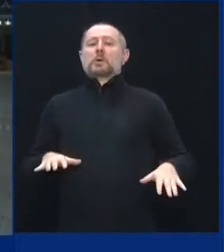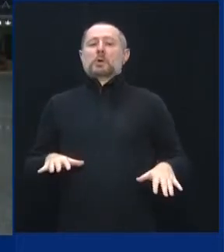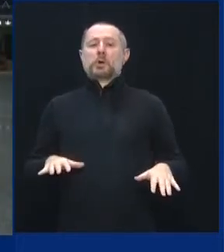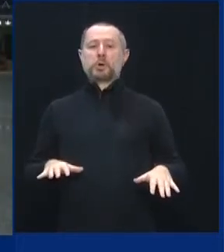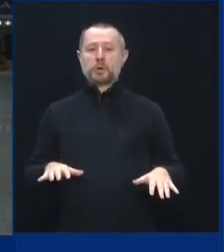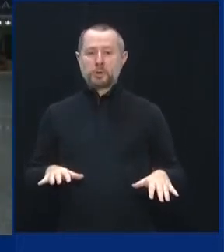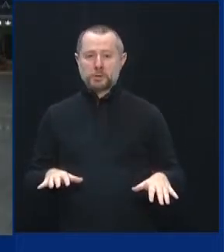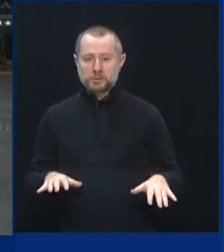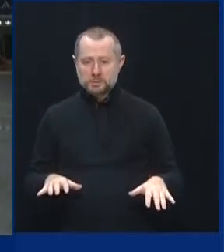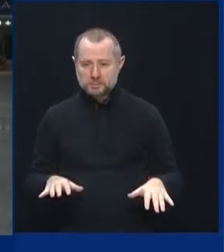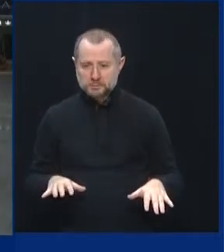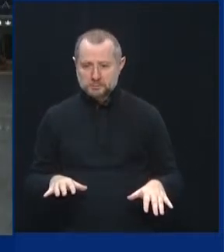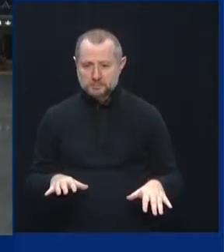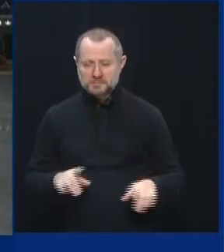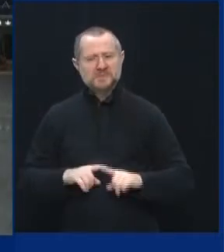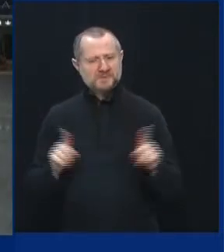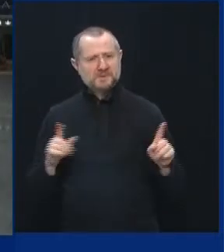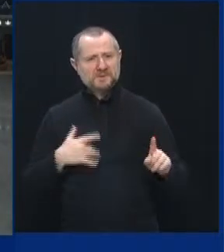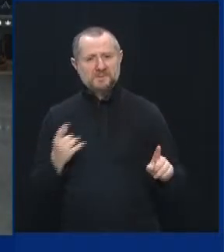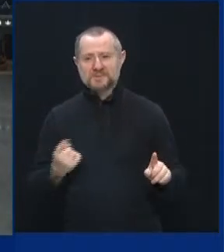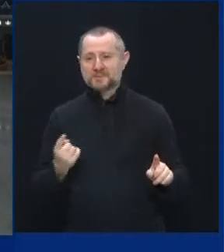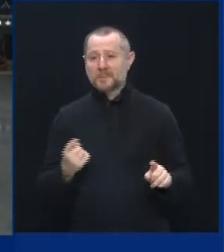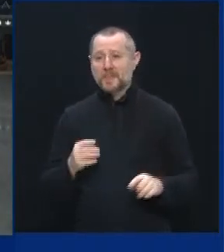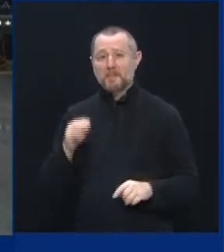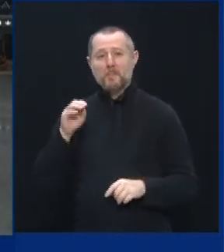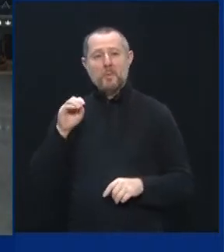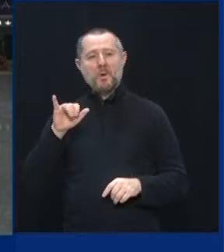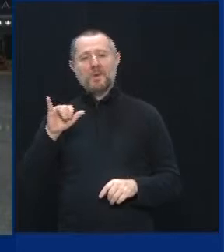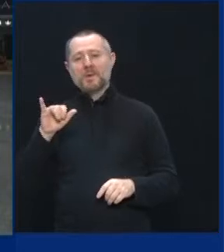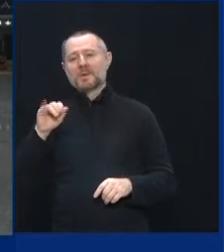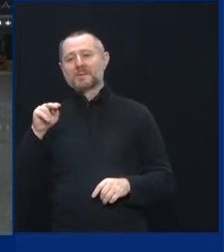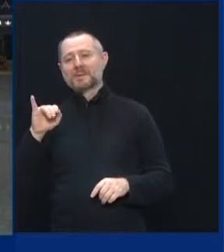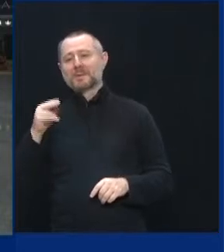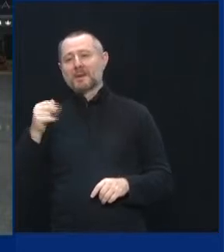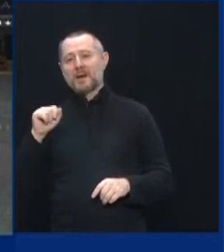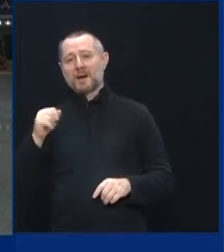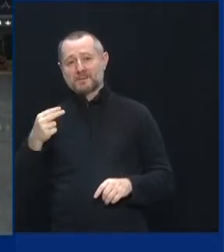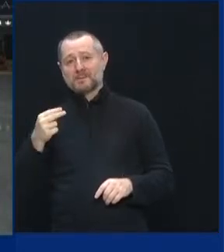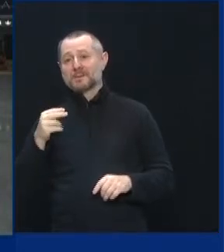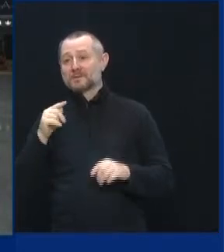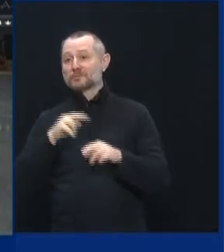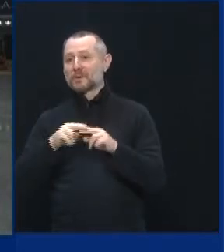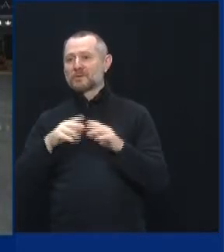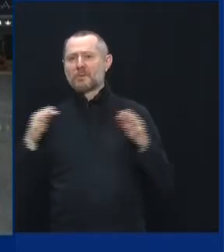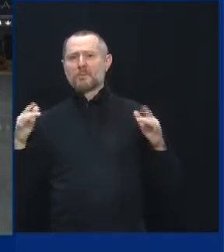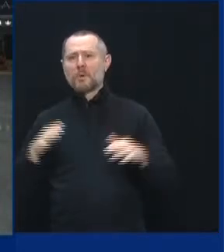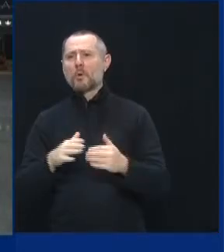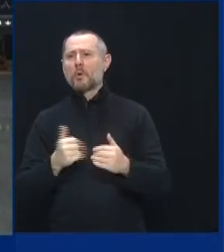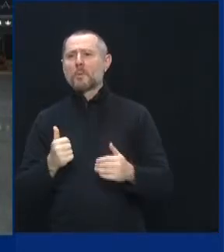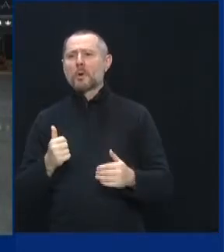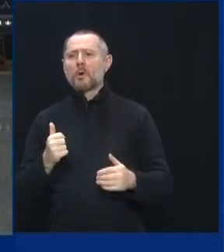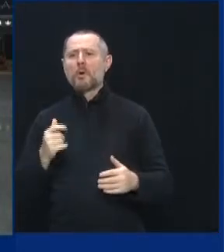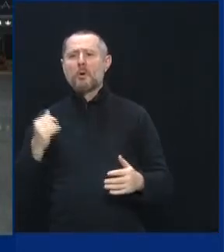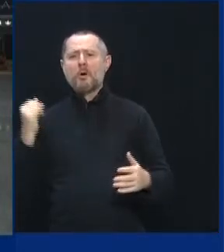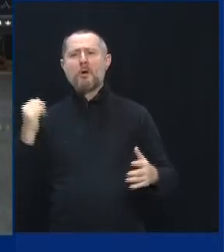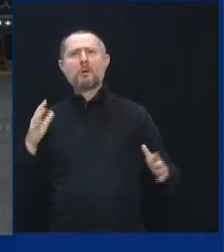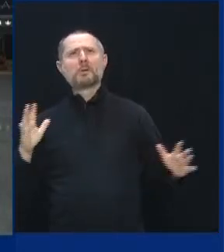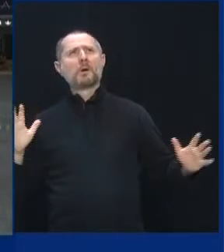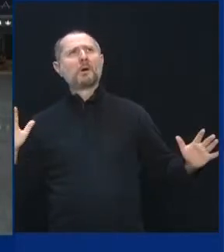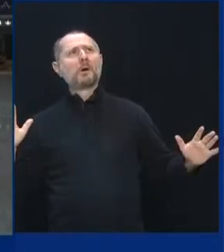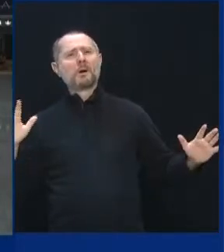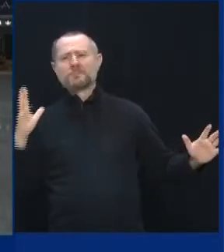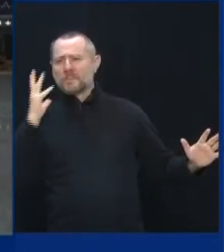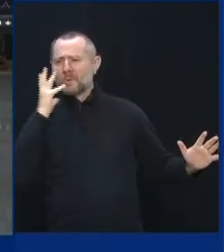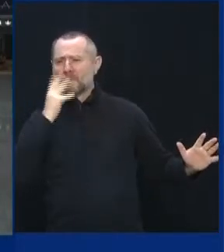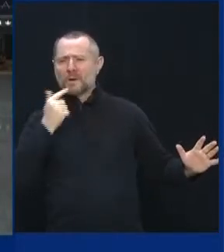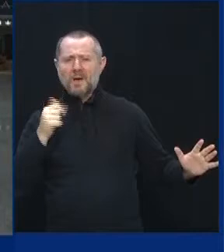There is the Moynihan Train Hall. This is like an art gallery, the Moynihan Train Hall. Forget going